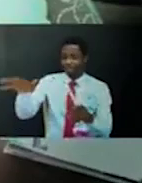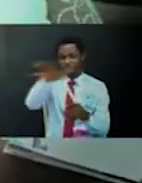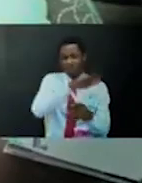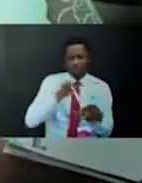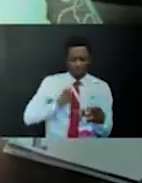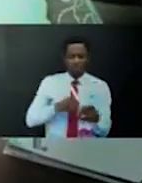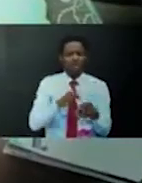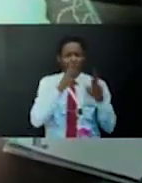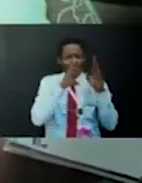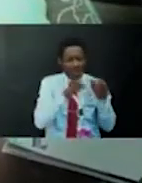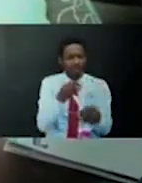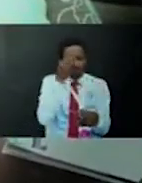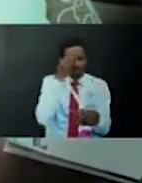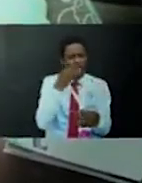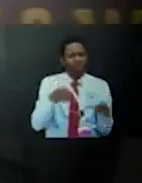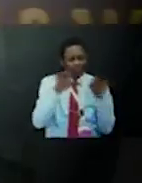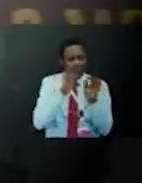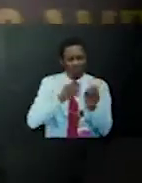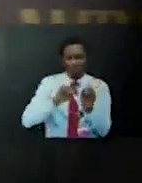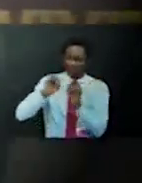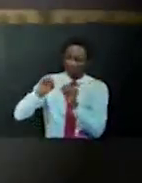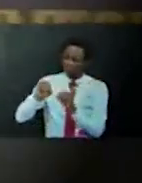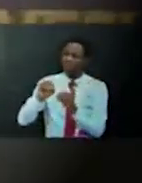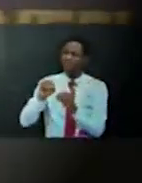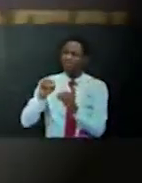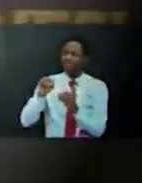when you do that, even our coffers will be a bit free.